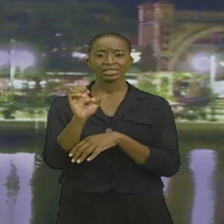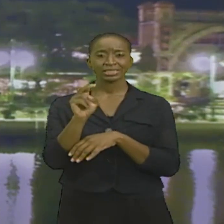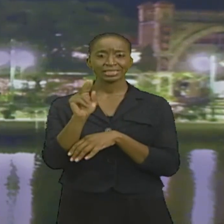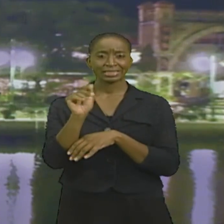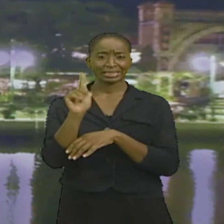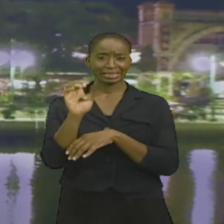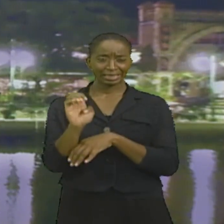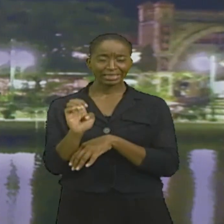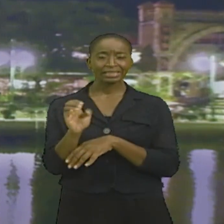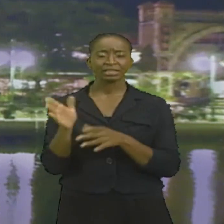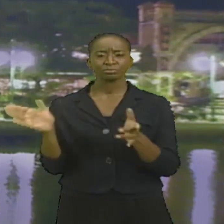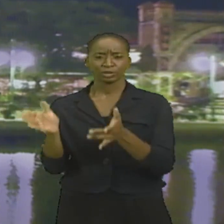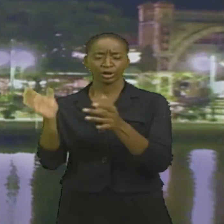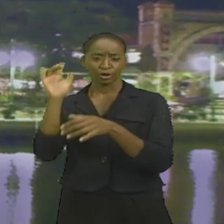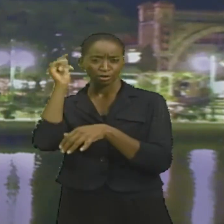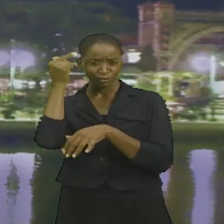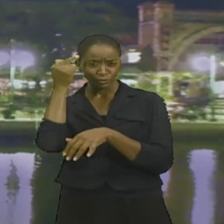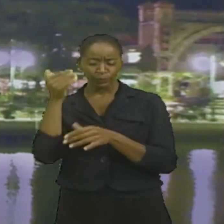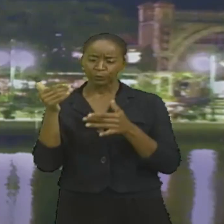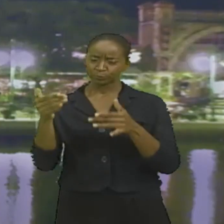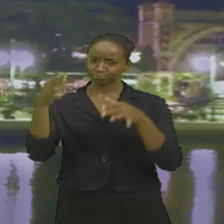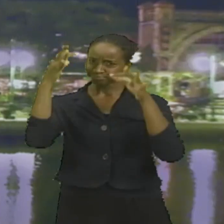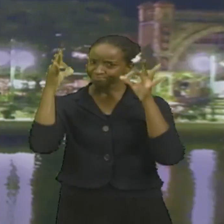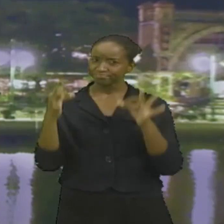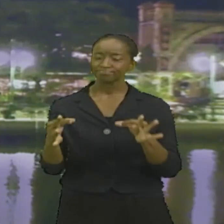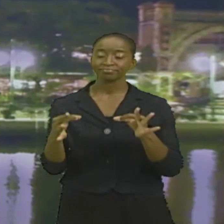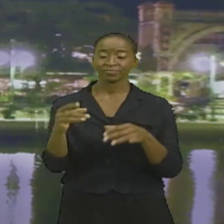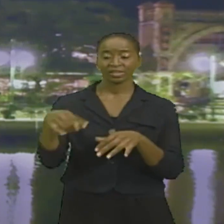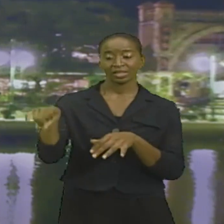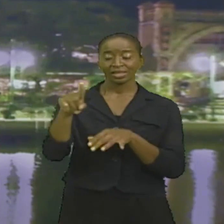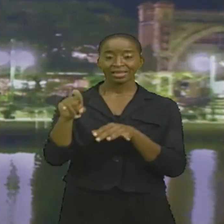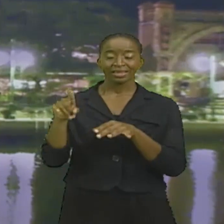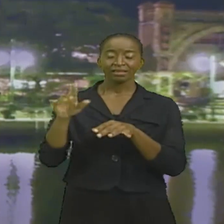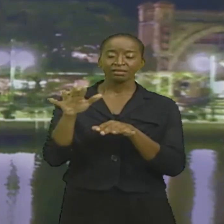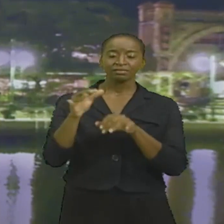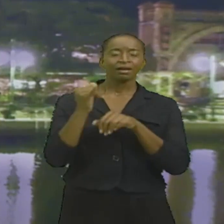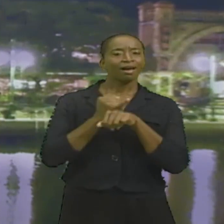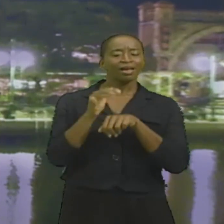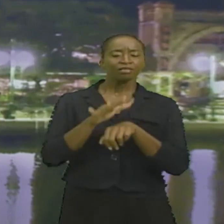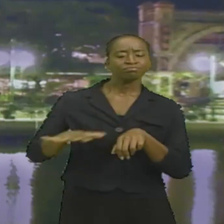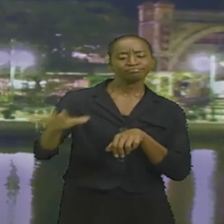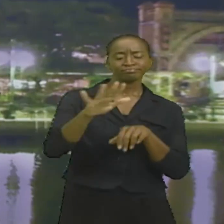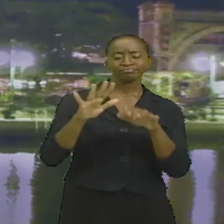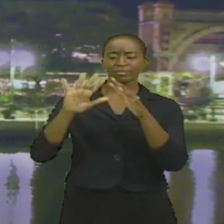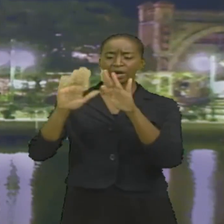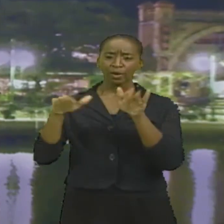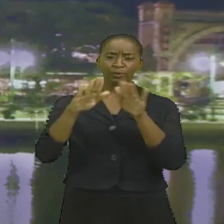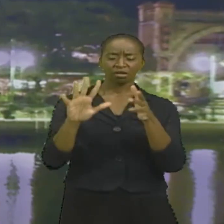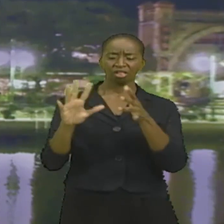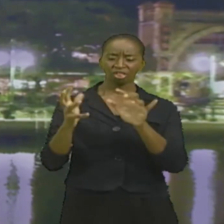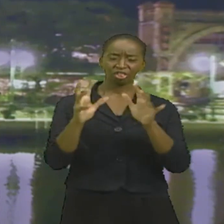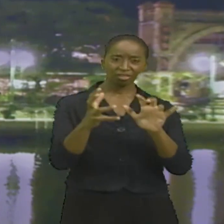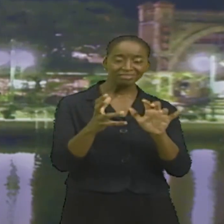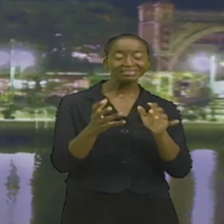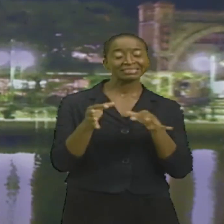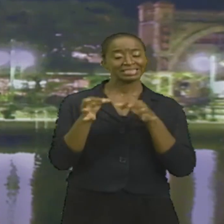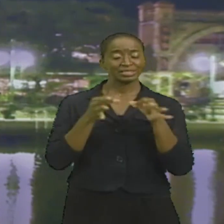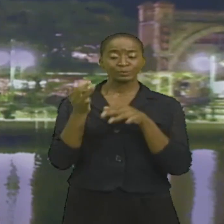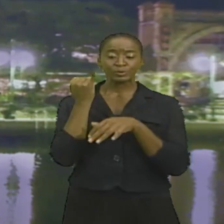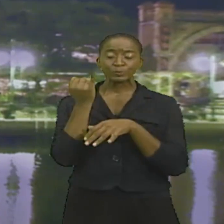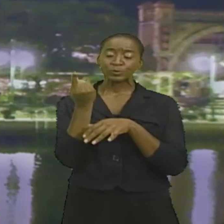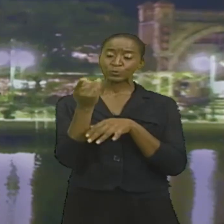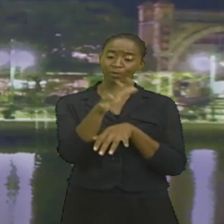has urged government to take decisive action to deal with the large number of derelict houses across the island. Senator Greenidge says that one derelict house can